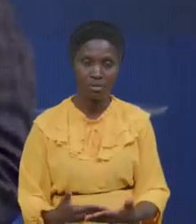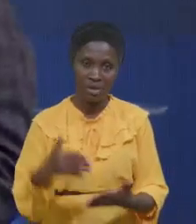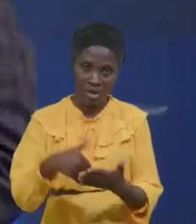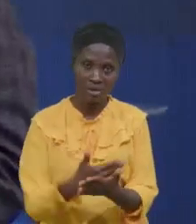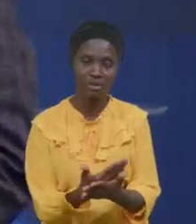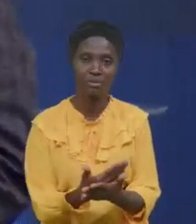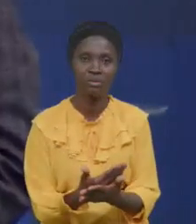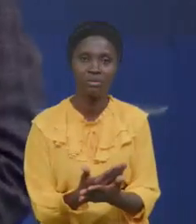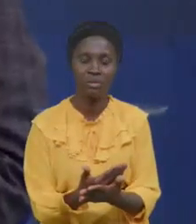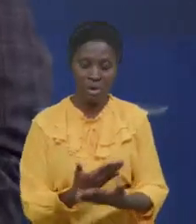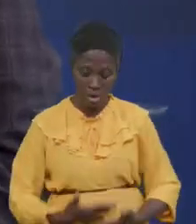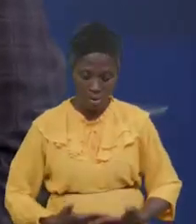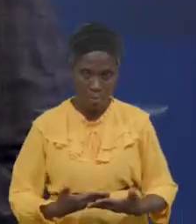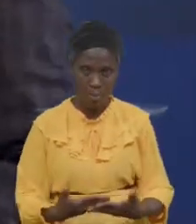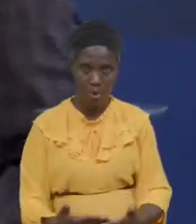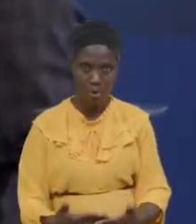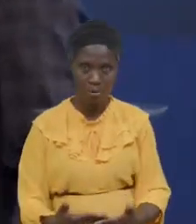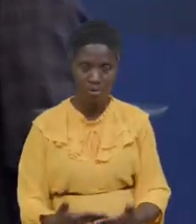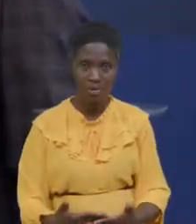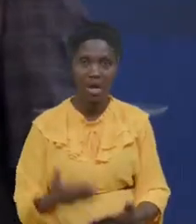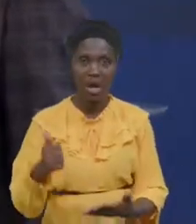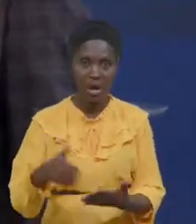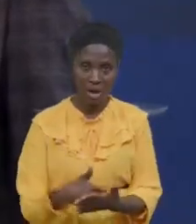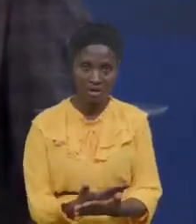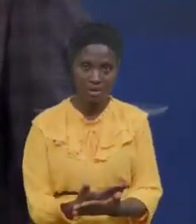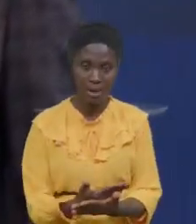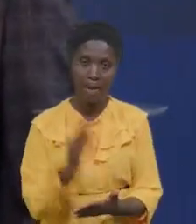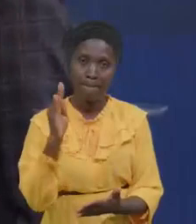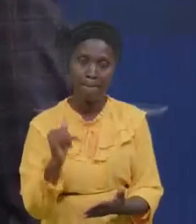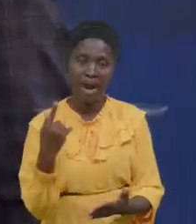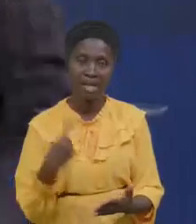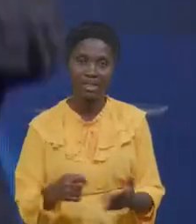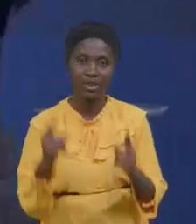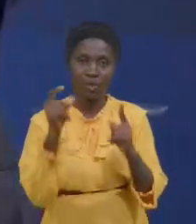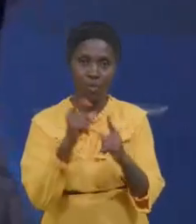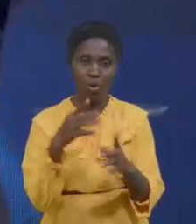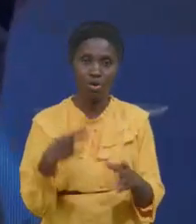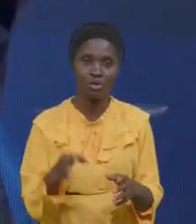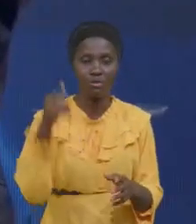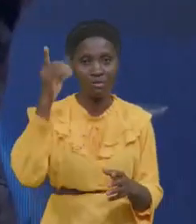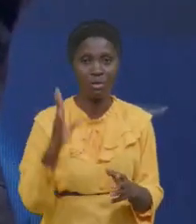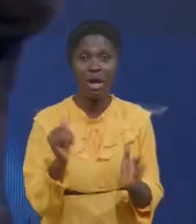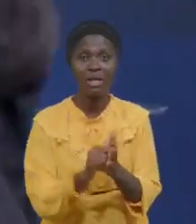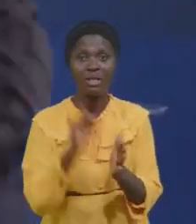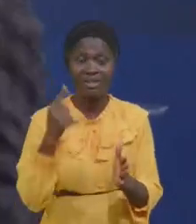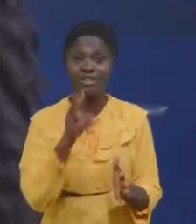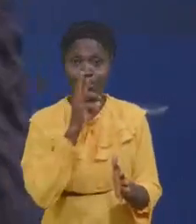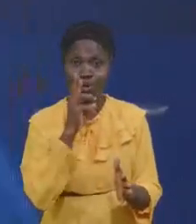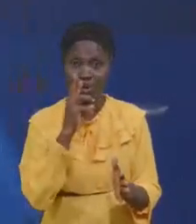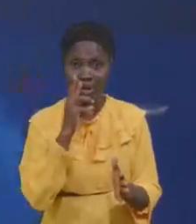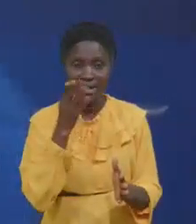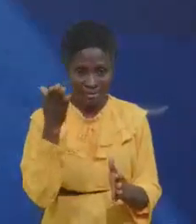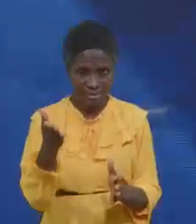afresh, born anew, by the word of God. That's the water there. That's the water